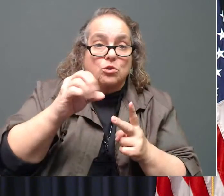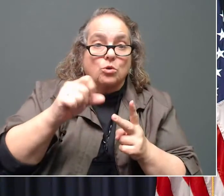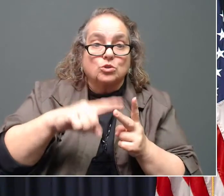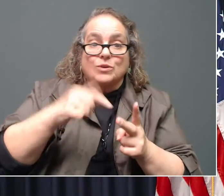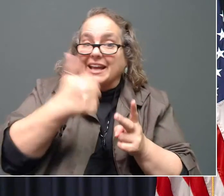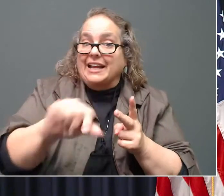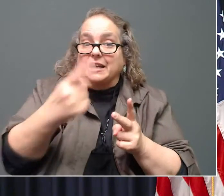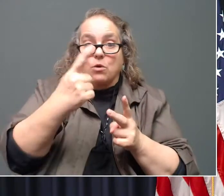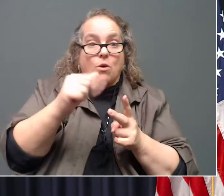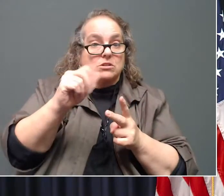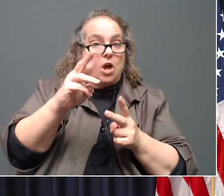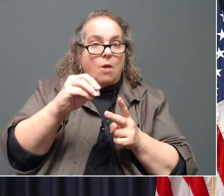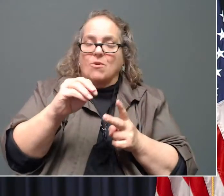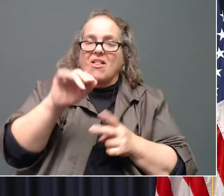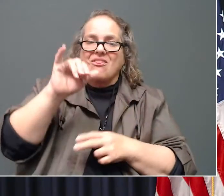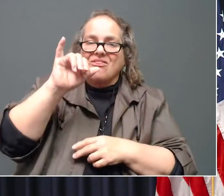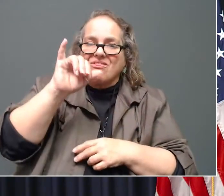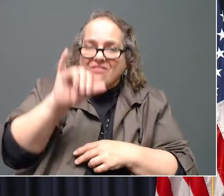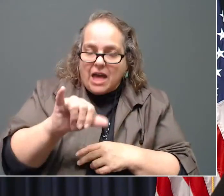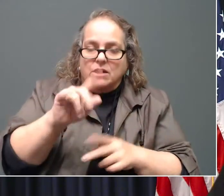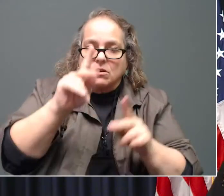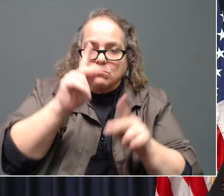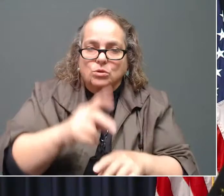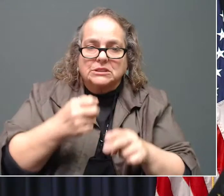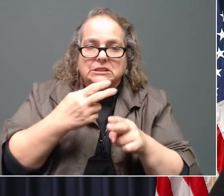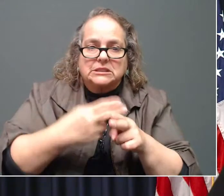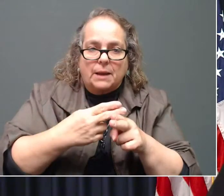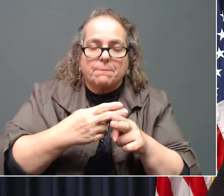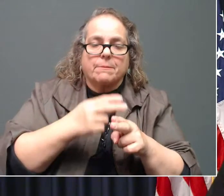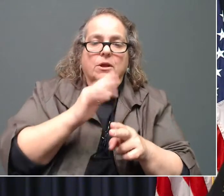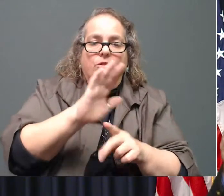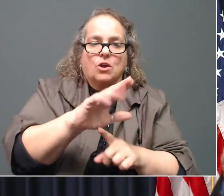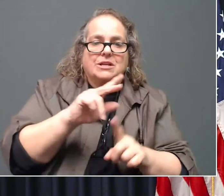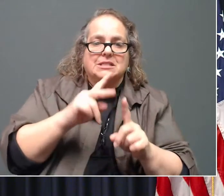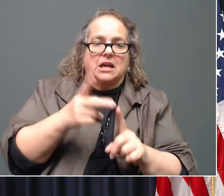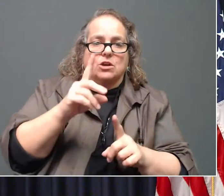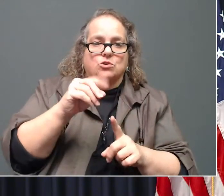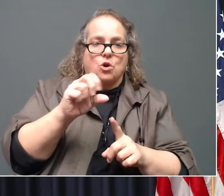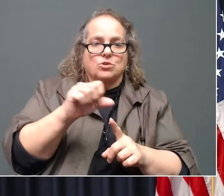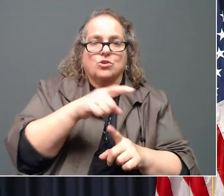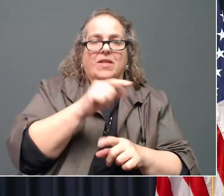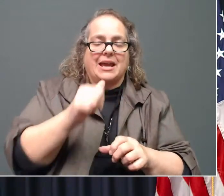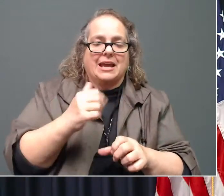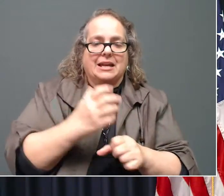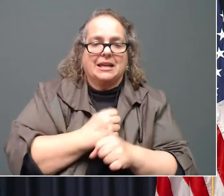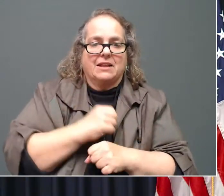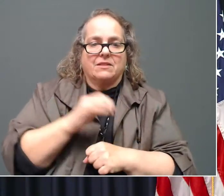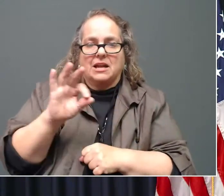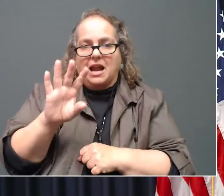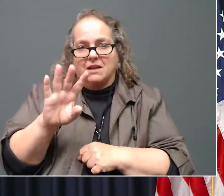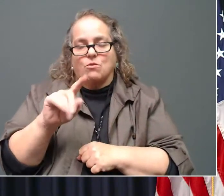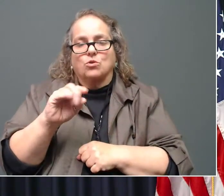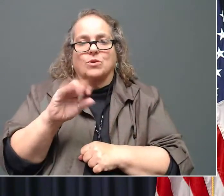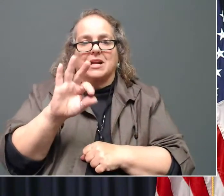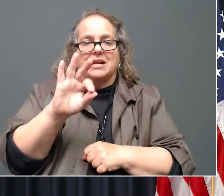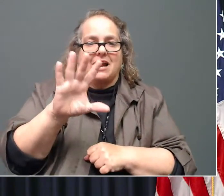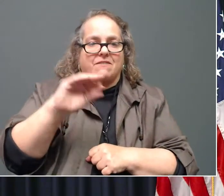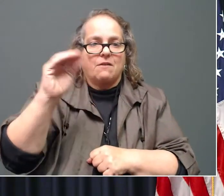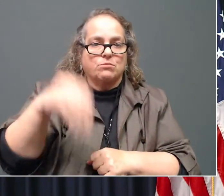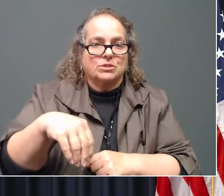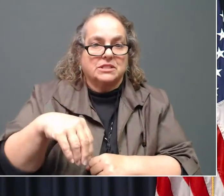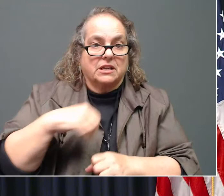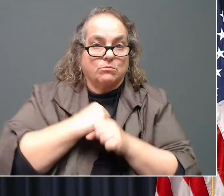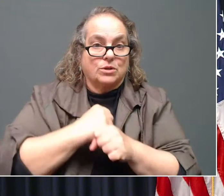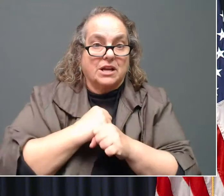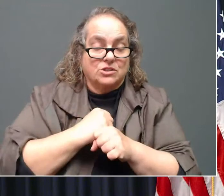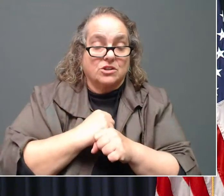that particular person their second dose so they can get the 94 or the 95%. Because of that, we've been encouraged